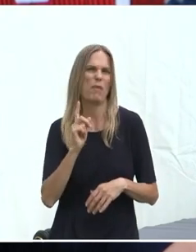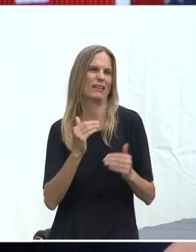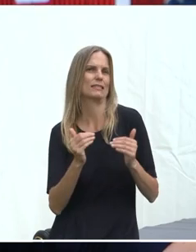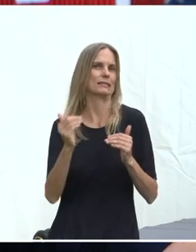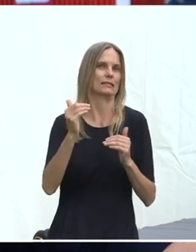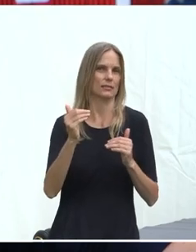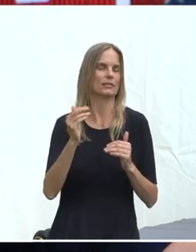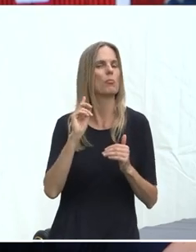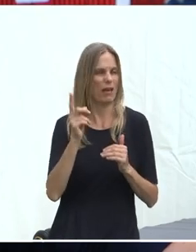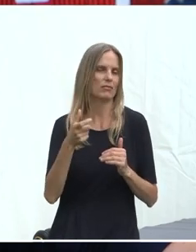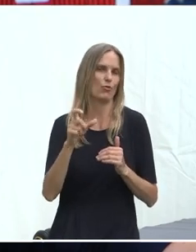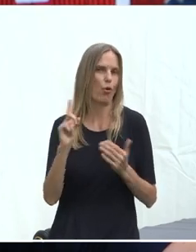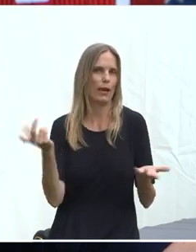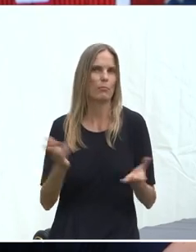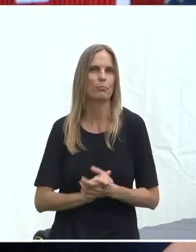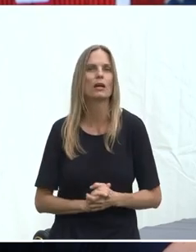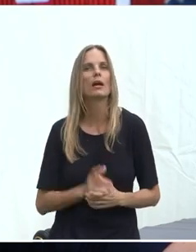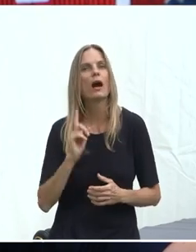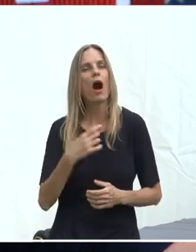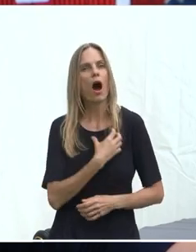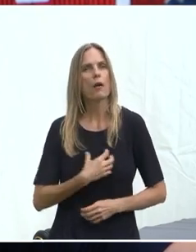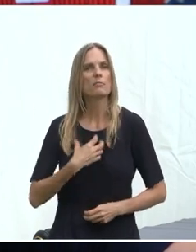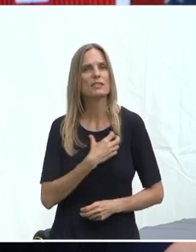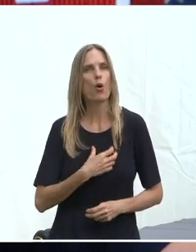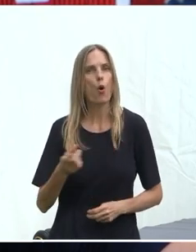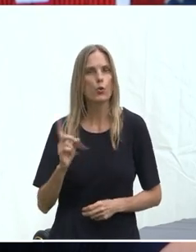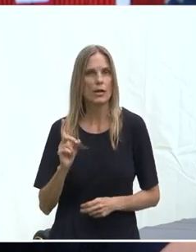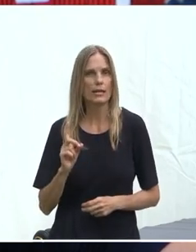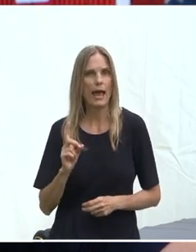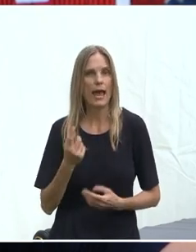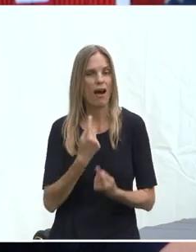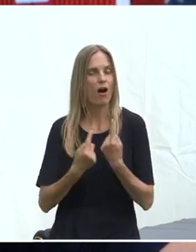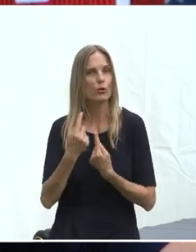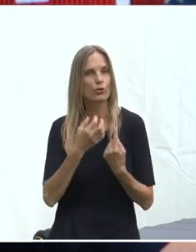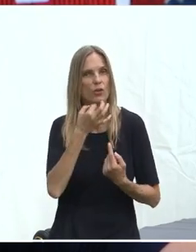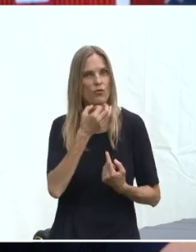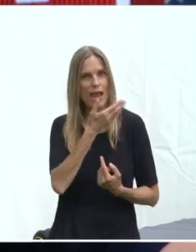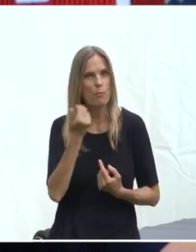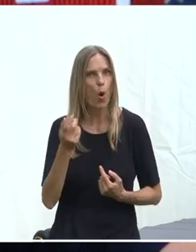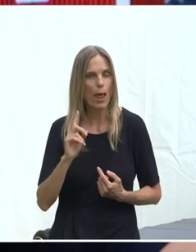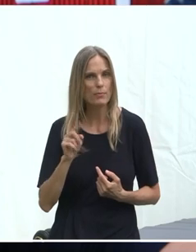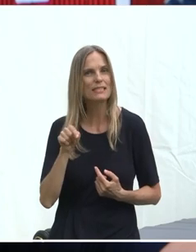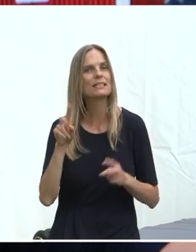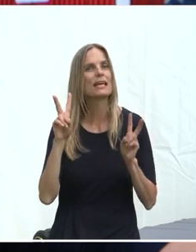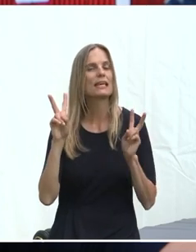should have more. But what is important, we haven't talked about a very important issue that's called